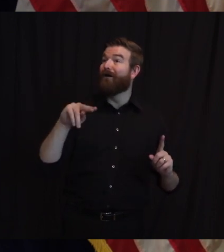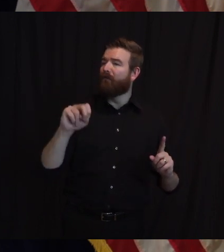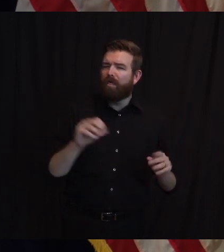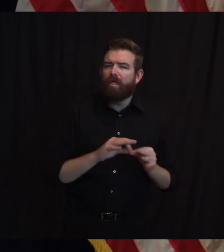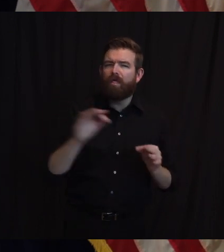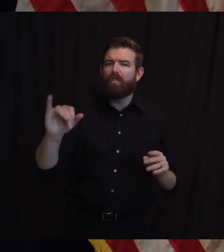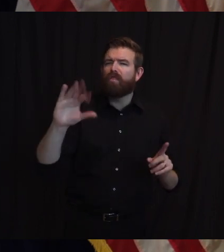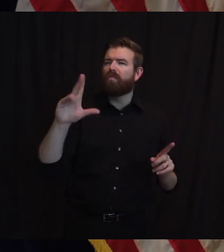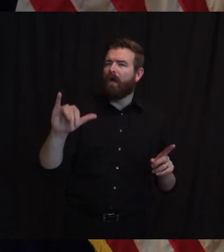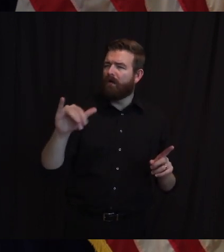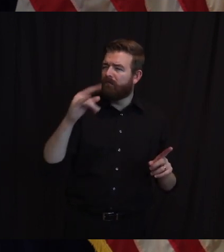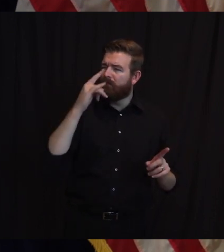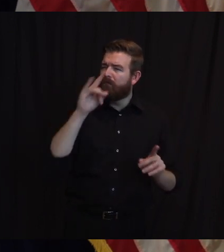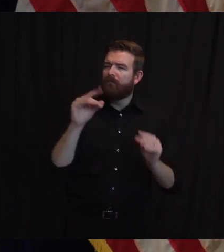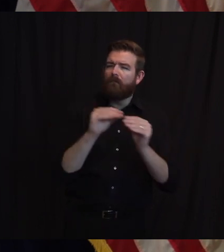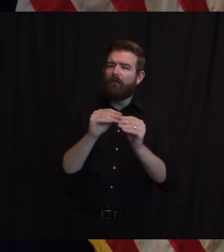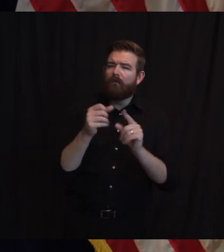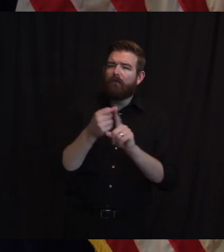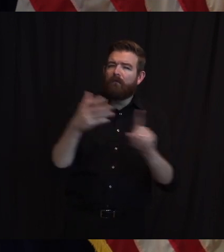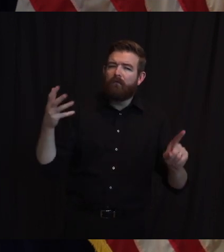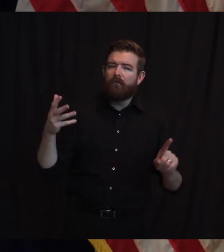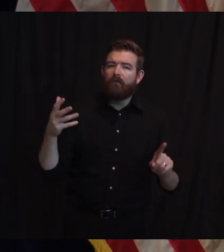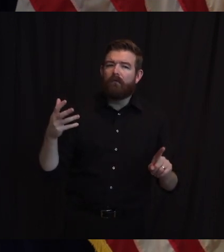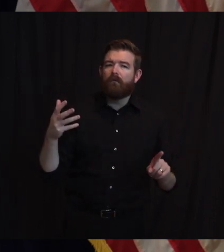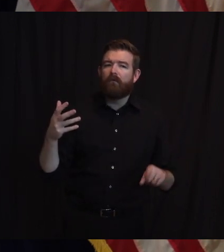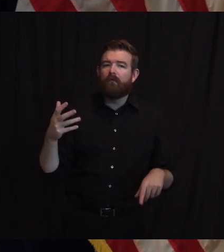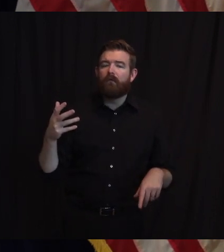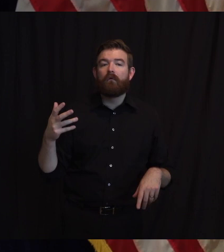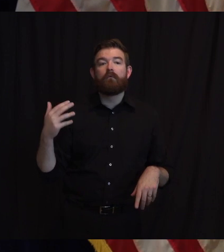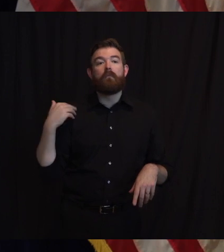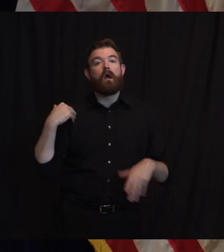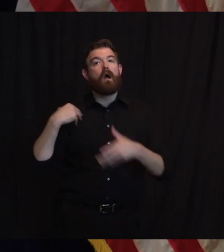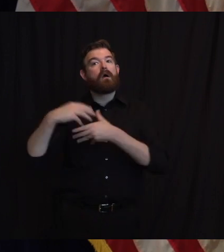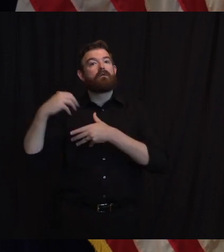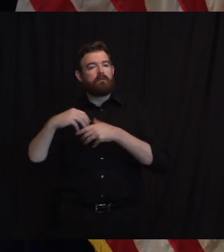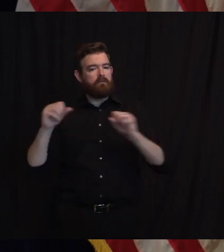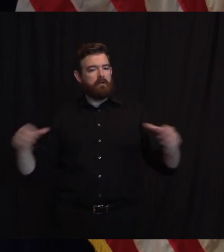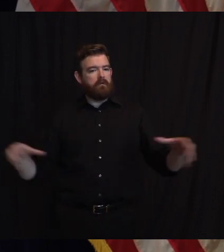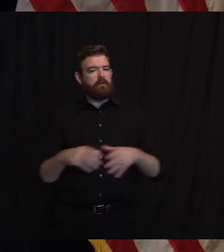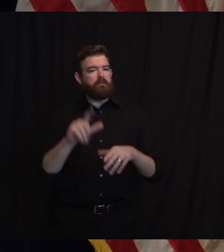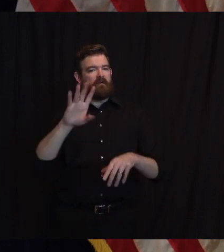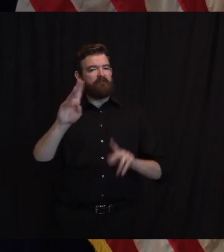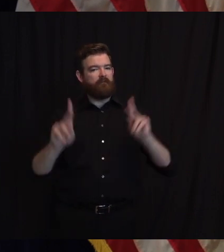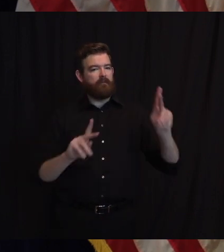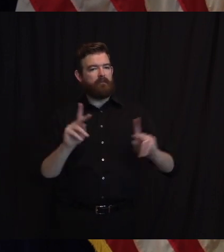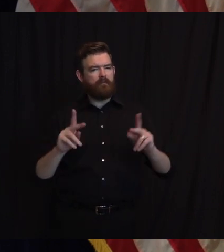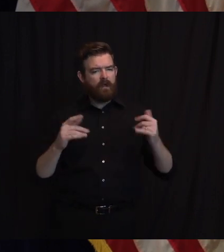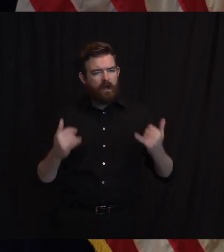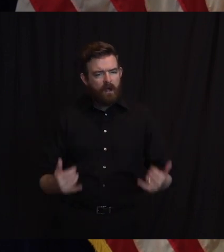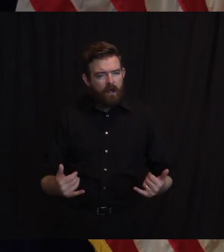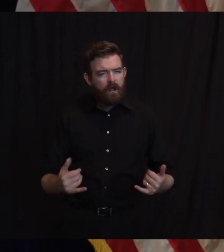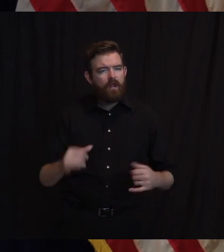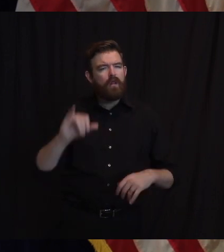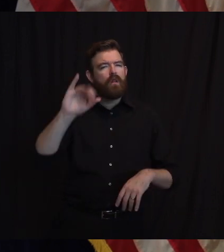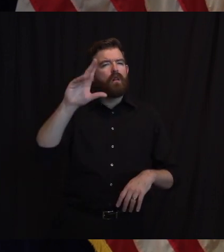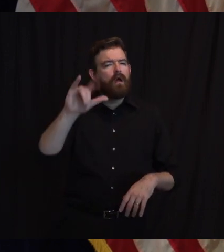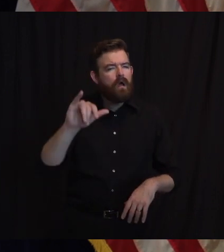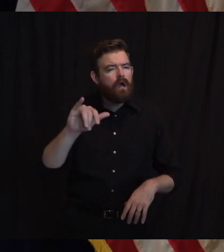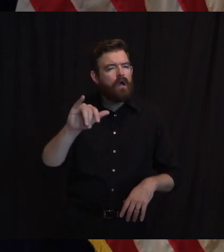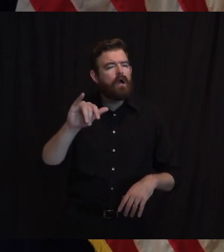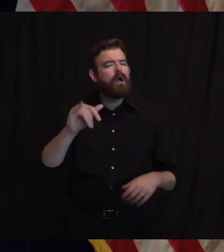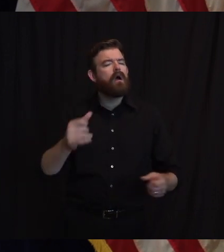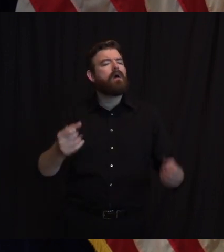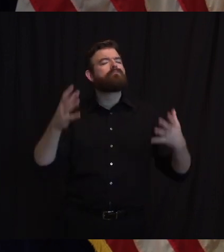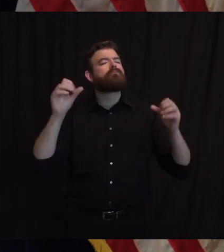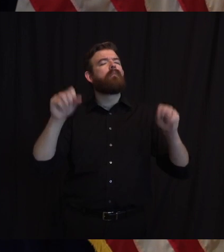on gatherings is now 25 people, how high would you expect the number to go by July 6th? Cuomo said today that businesses can turn away, he'll sign an